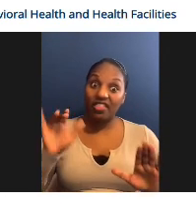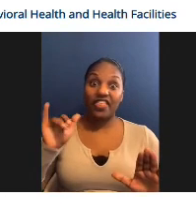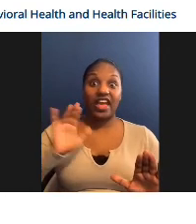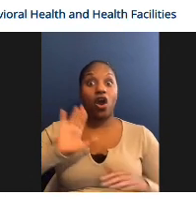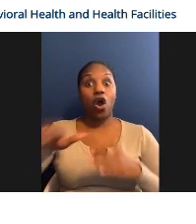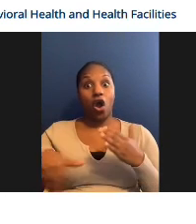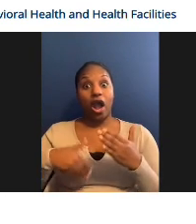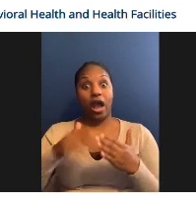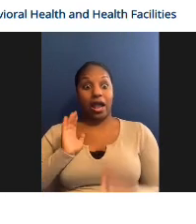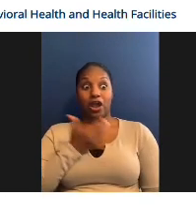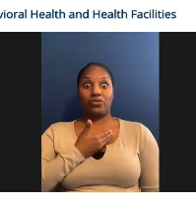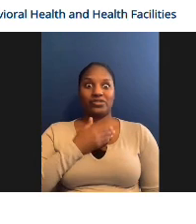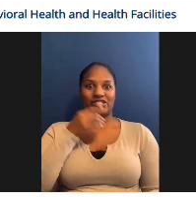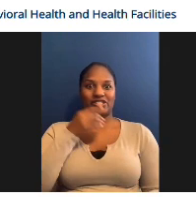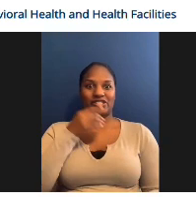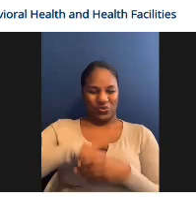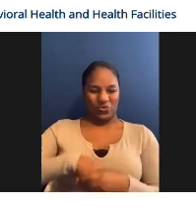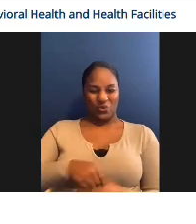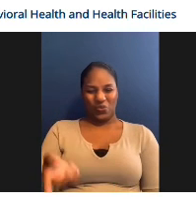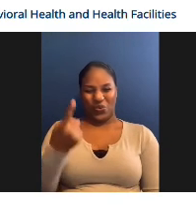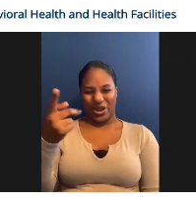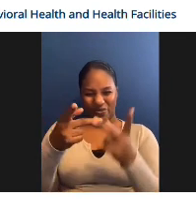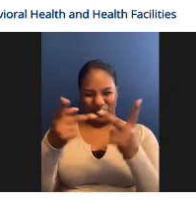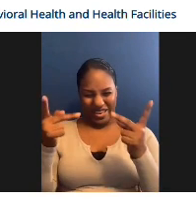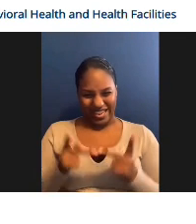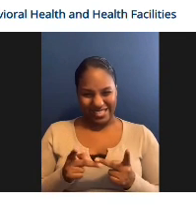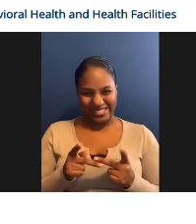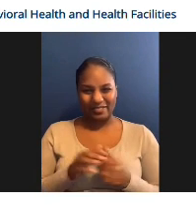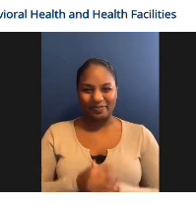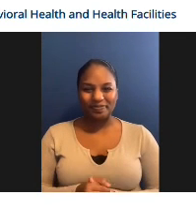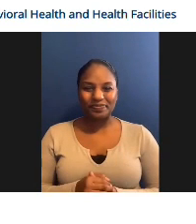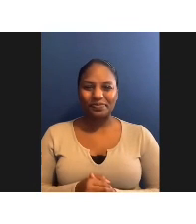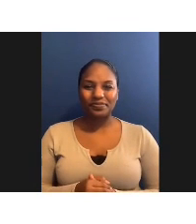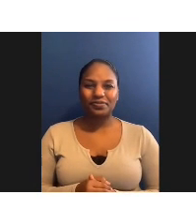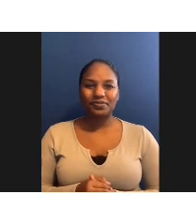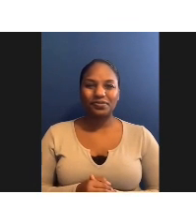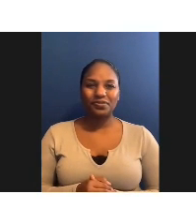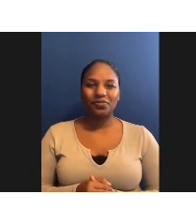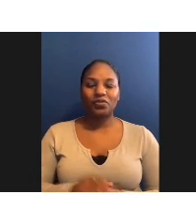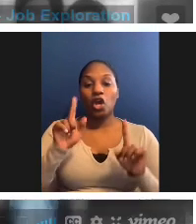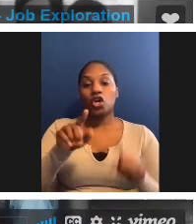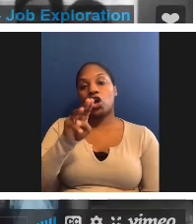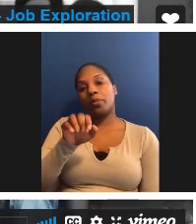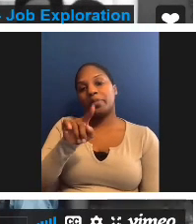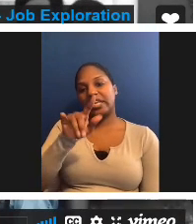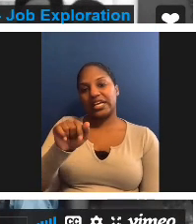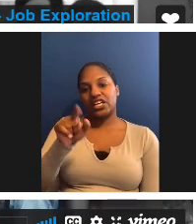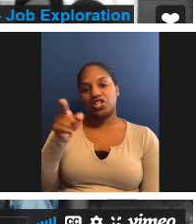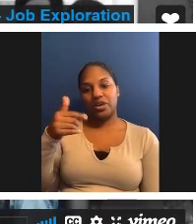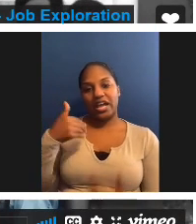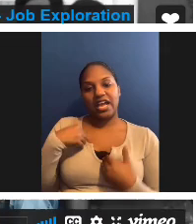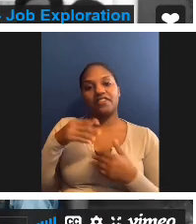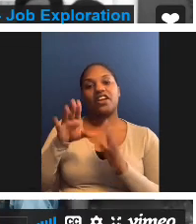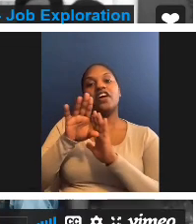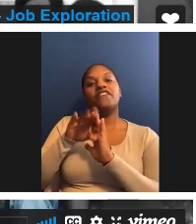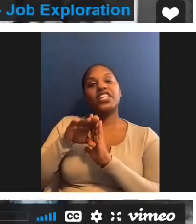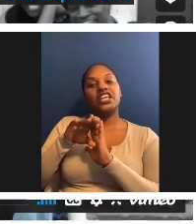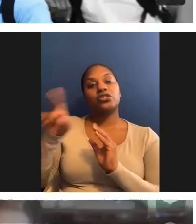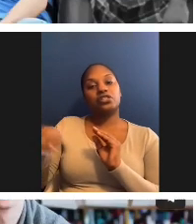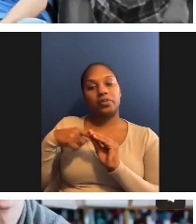one place. We're going to go to the media. Here there are videos